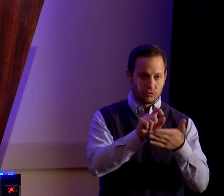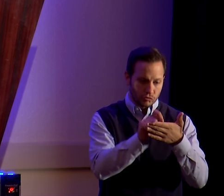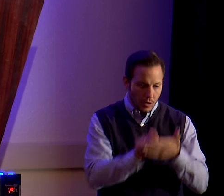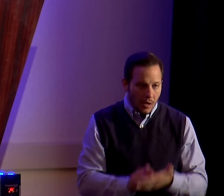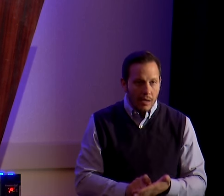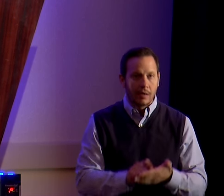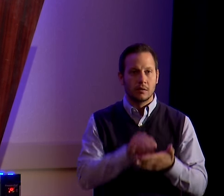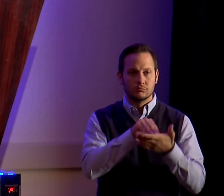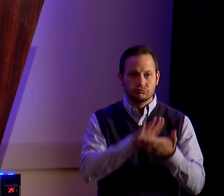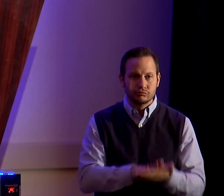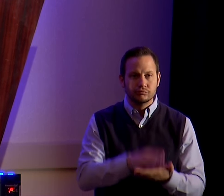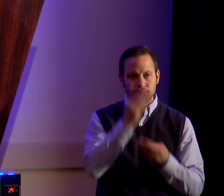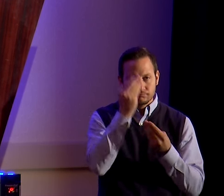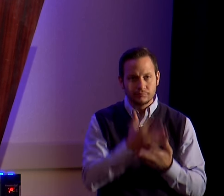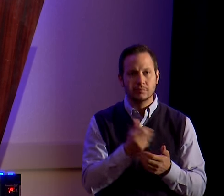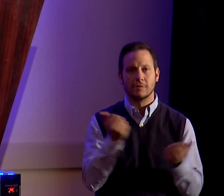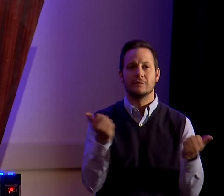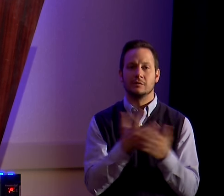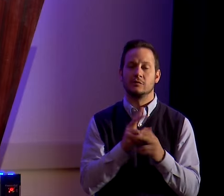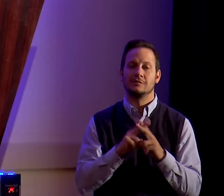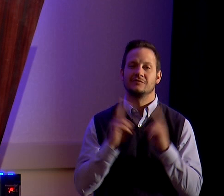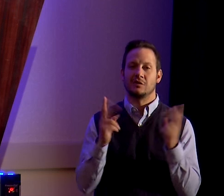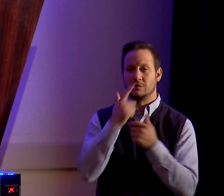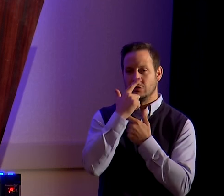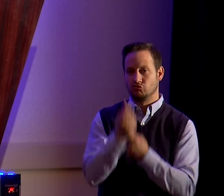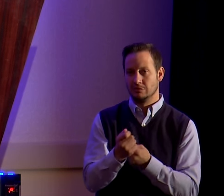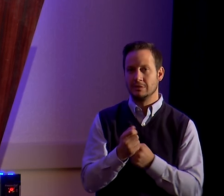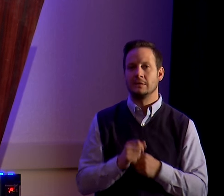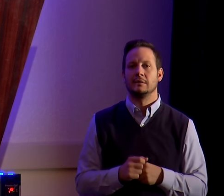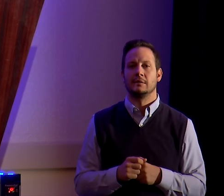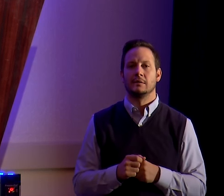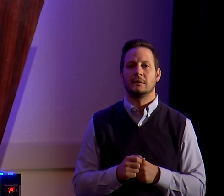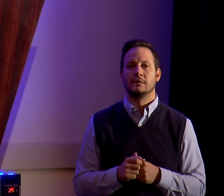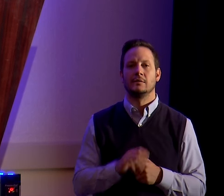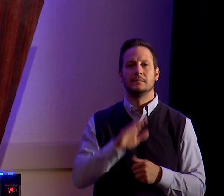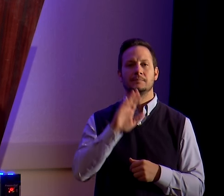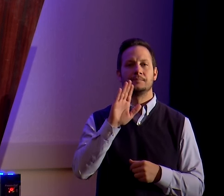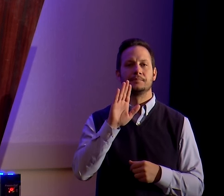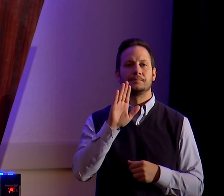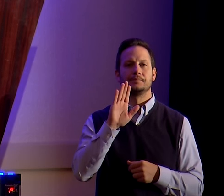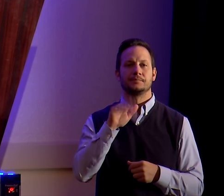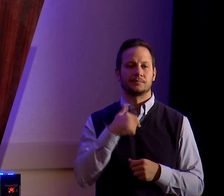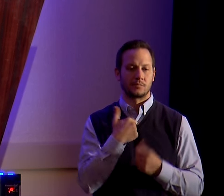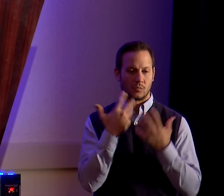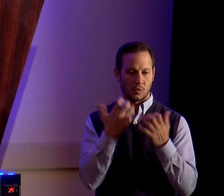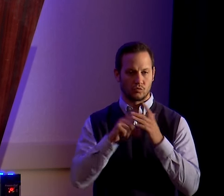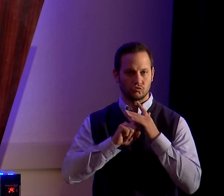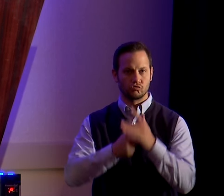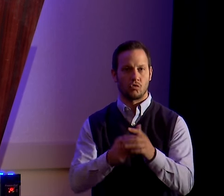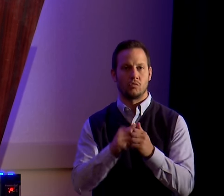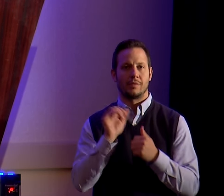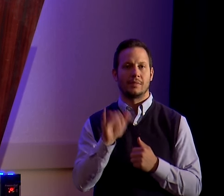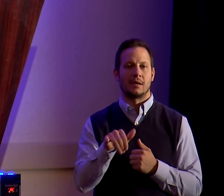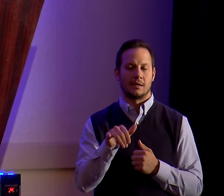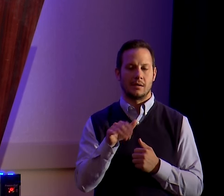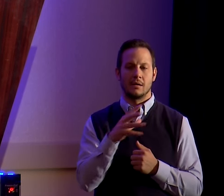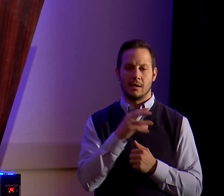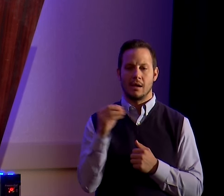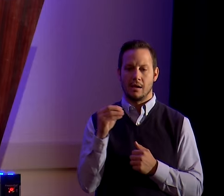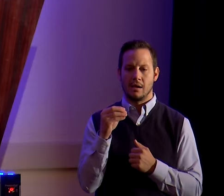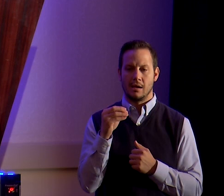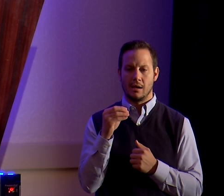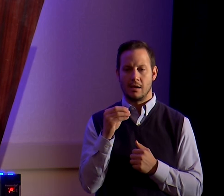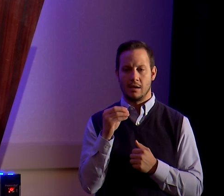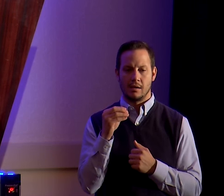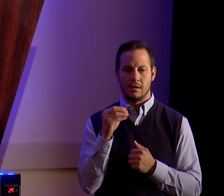them. Okay, very, very interesting. So I just want to start with that before I get into more interesting